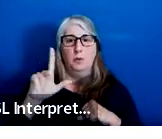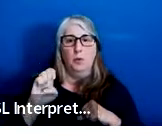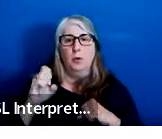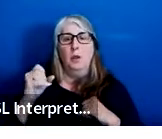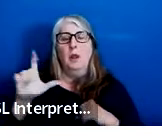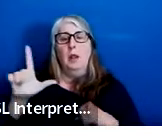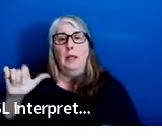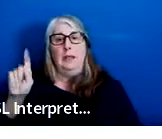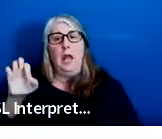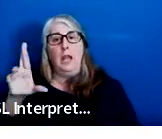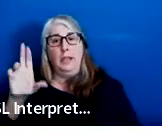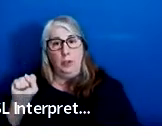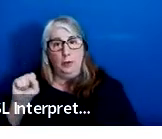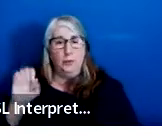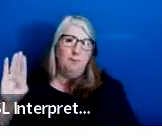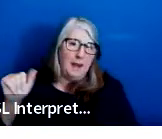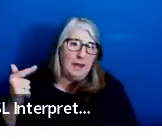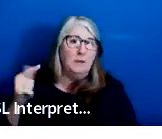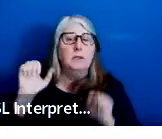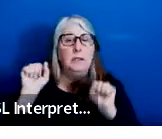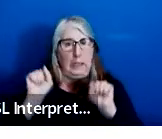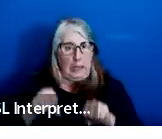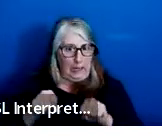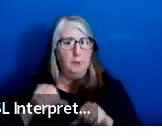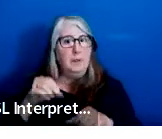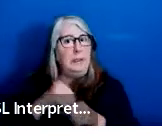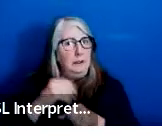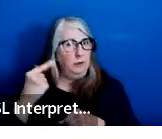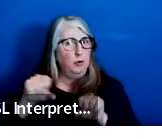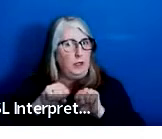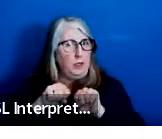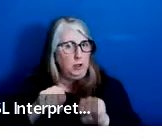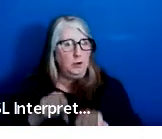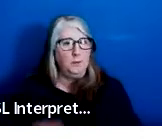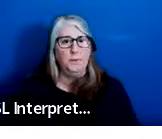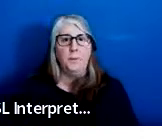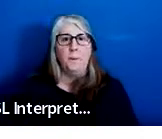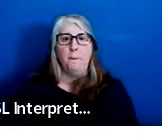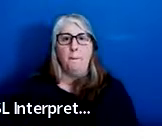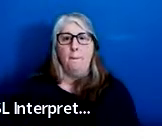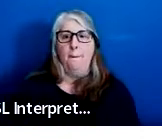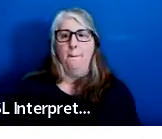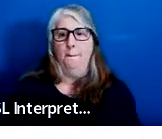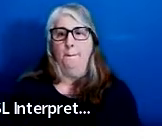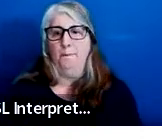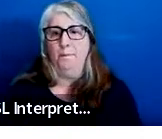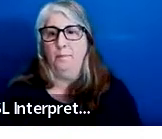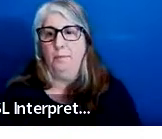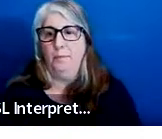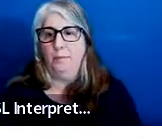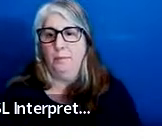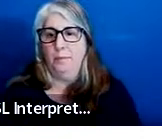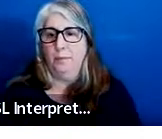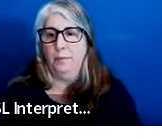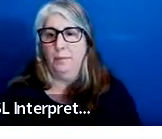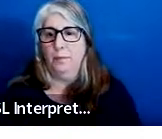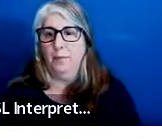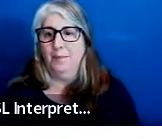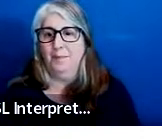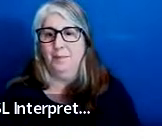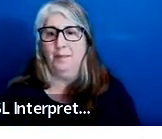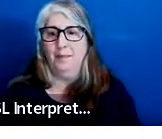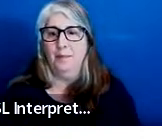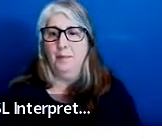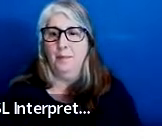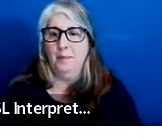cart. Yes. Okay, let's see what else. I think we have some accolades actually going to one of our designated haulers. Shout out to my